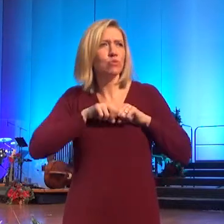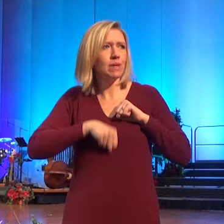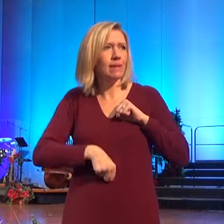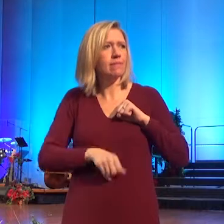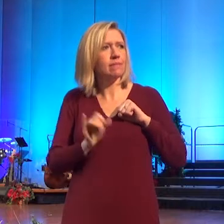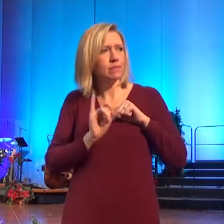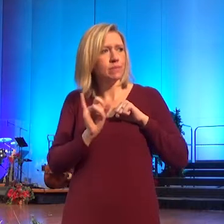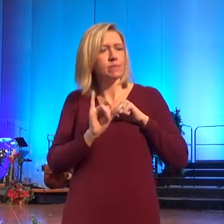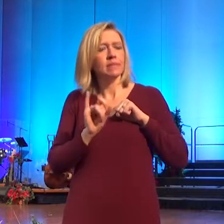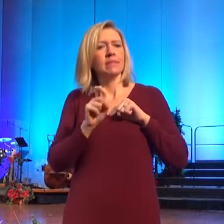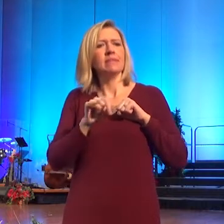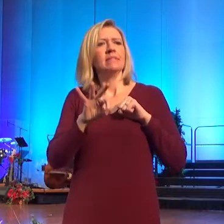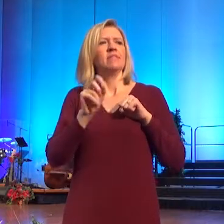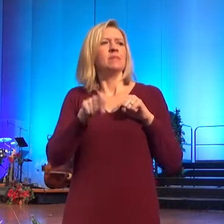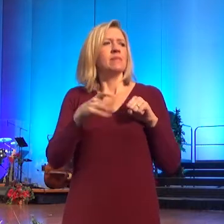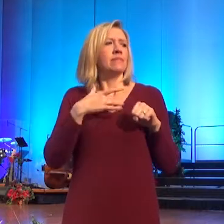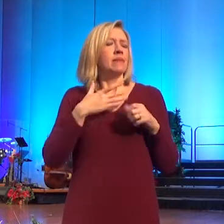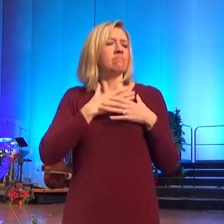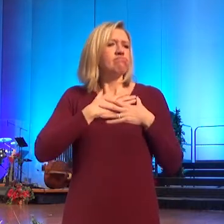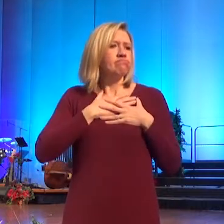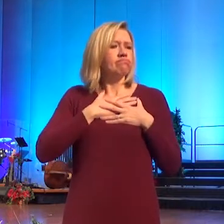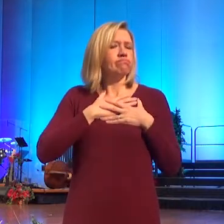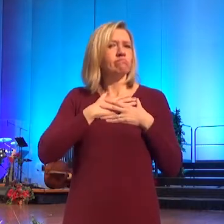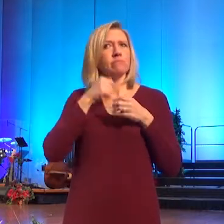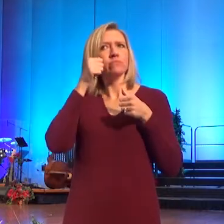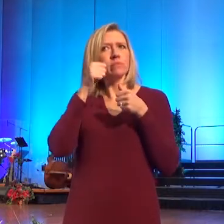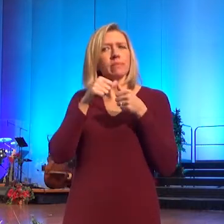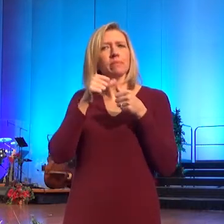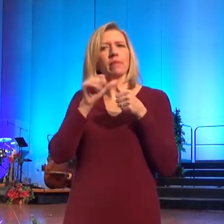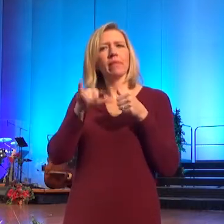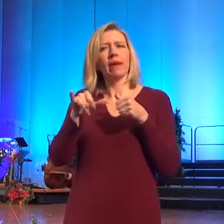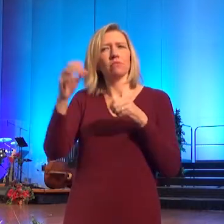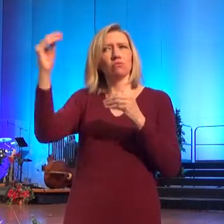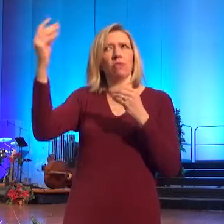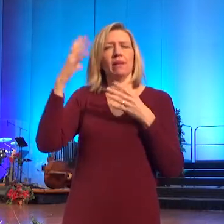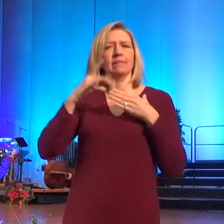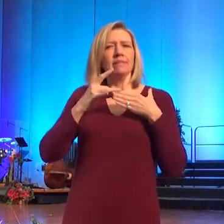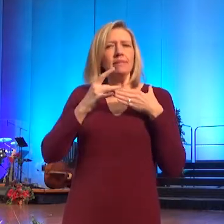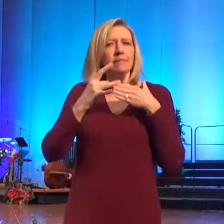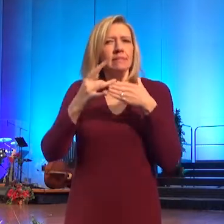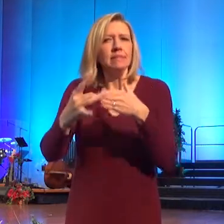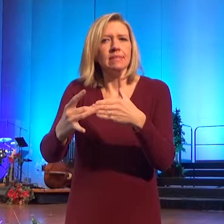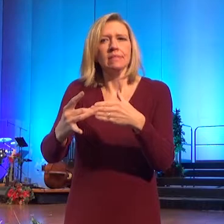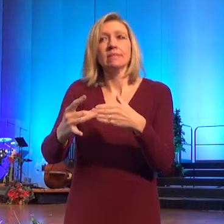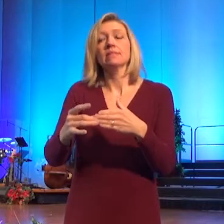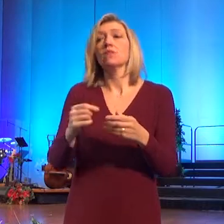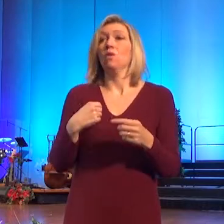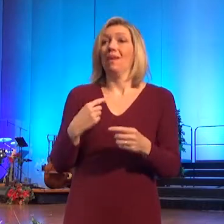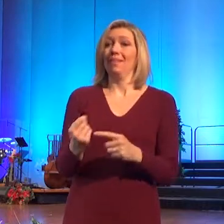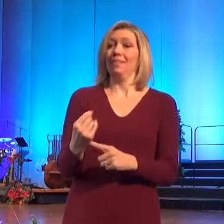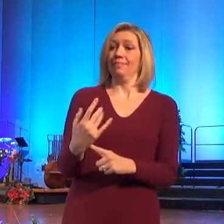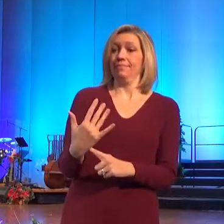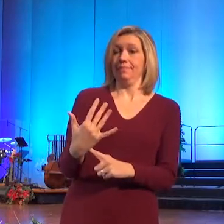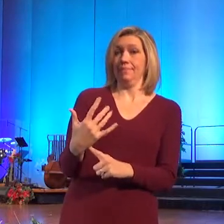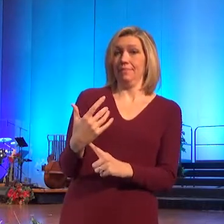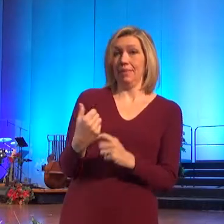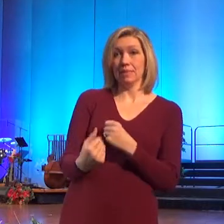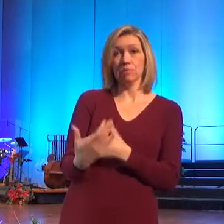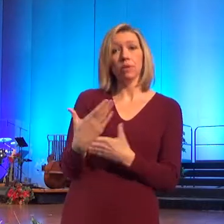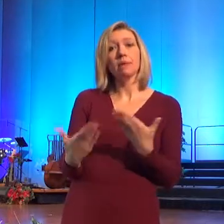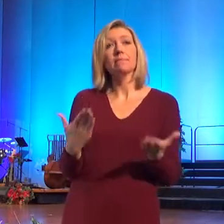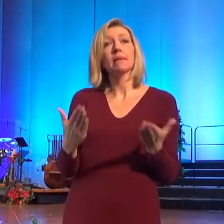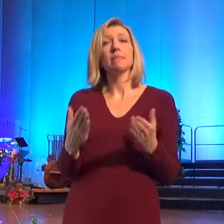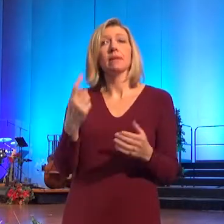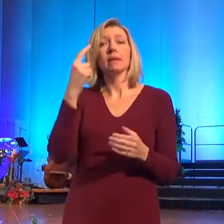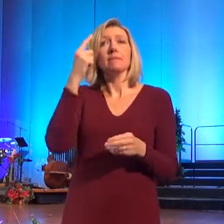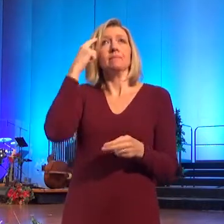be sad and to remember that underlining grace that guides us always. So as I light this candle today, perhaps you even want to whisper a name that's on